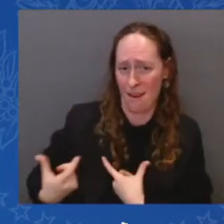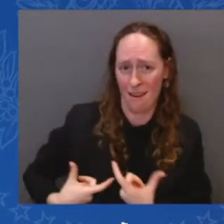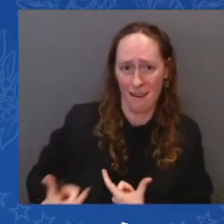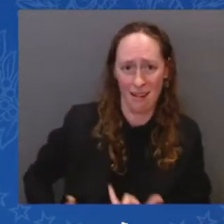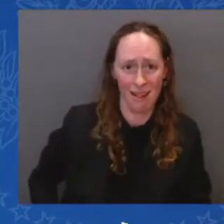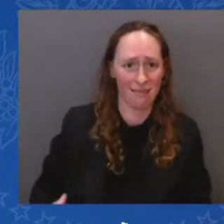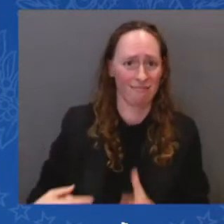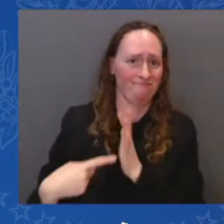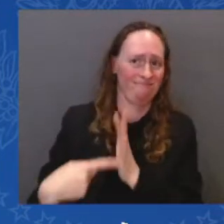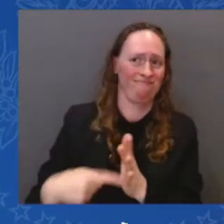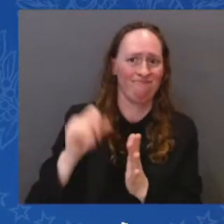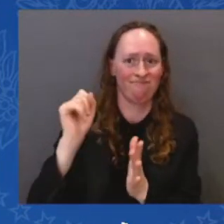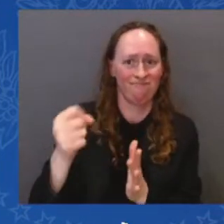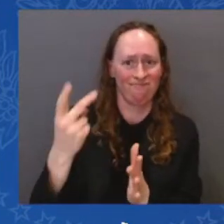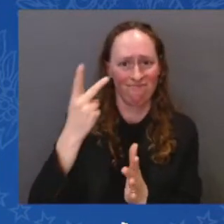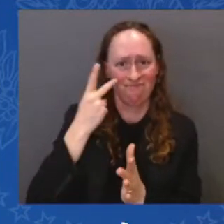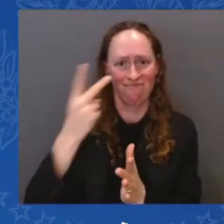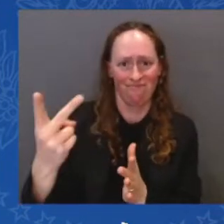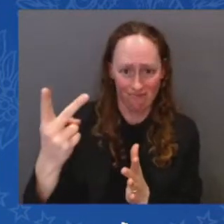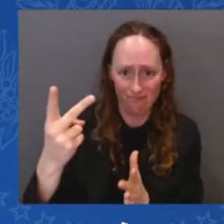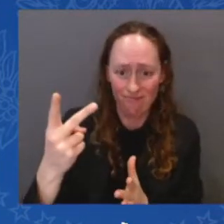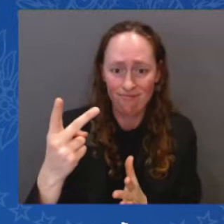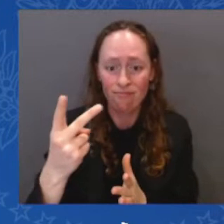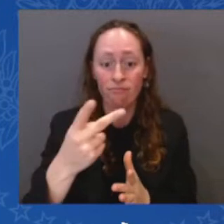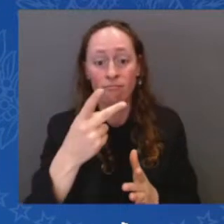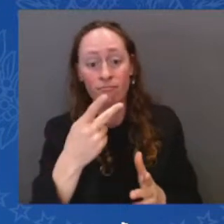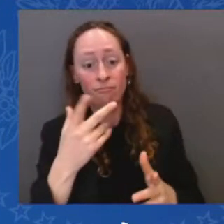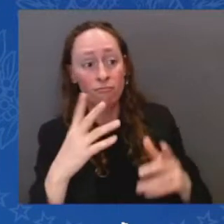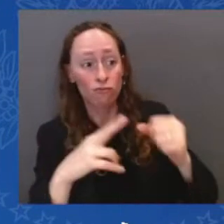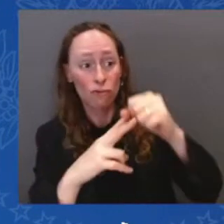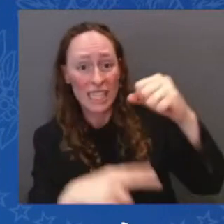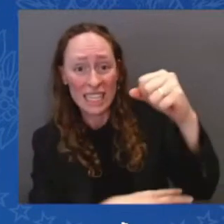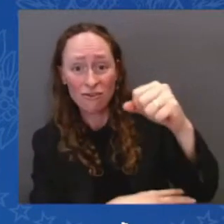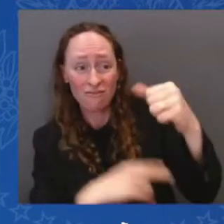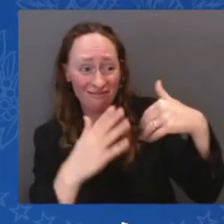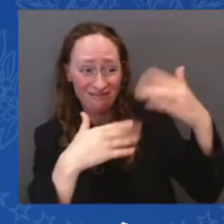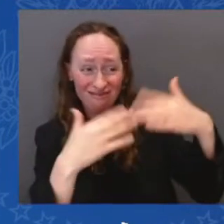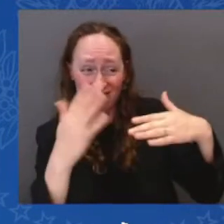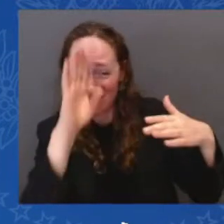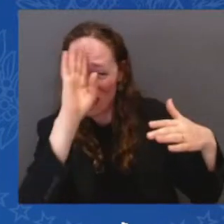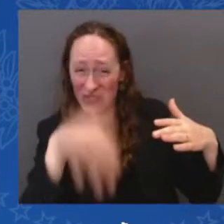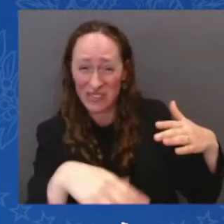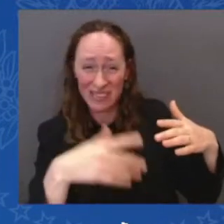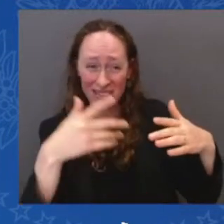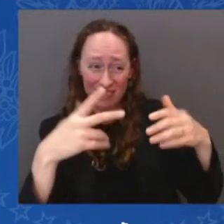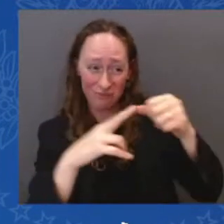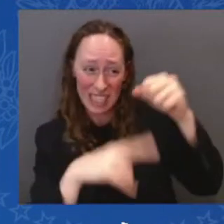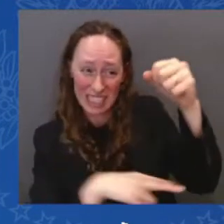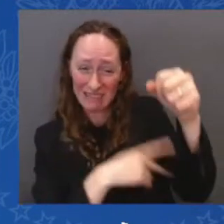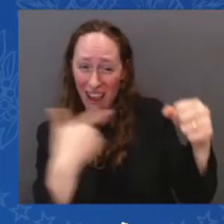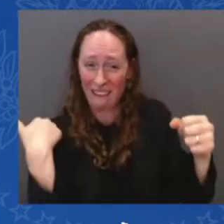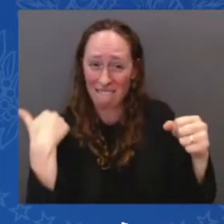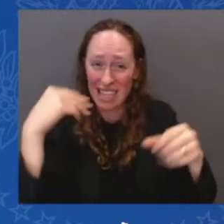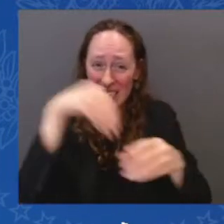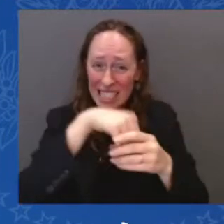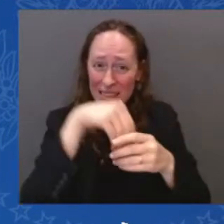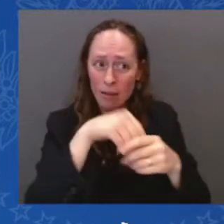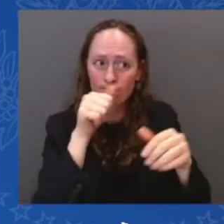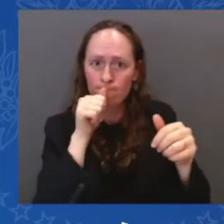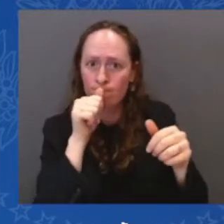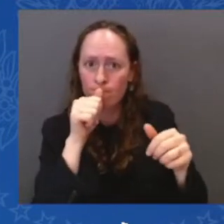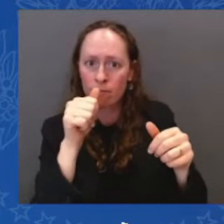battle tanks evacuating wounded troops from driving across it. A patriot, uncompromising in his